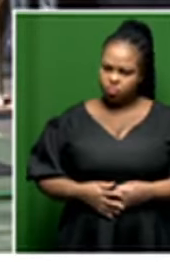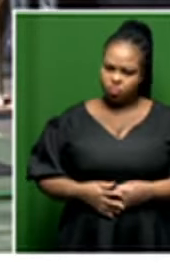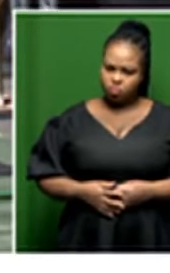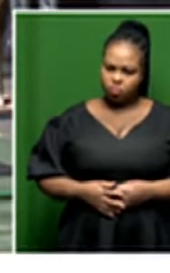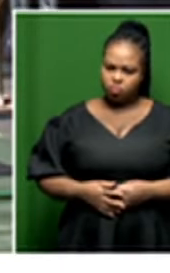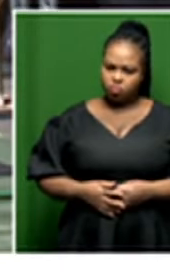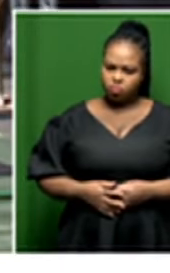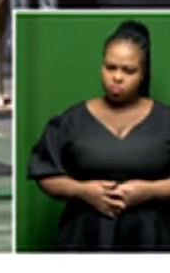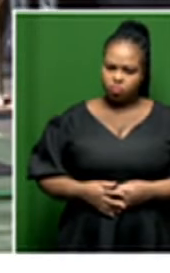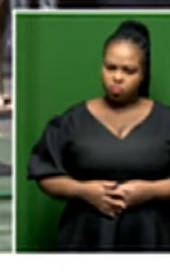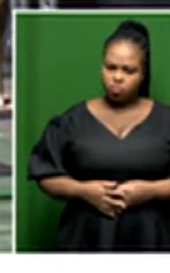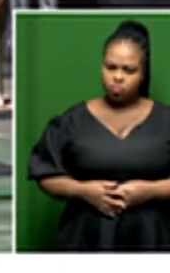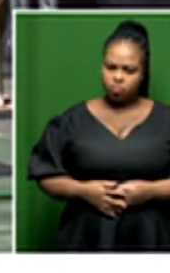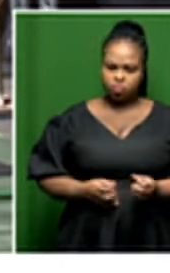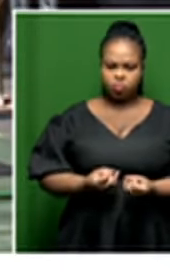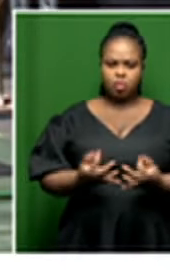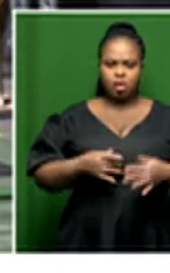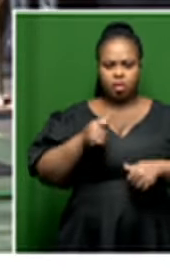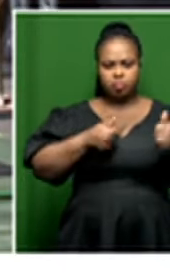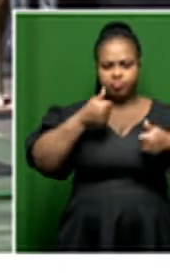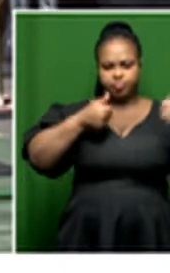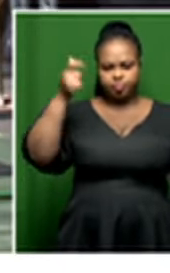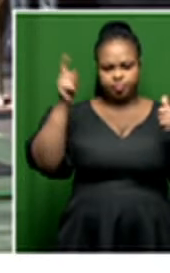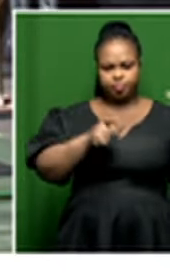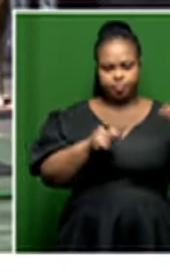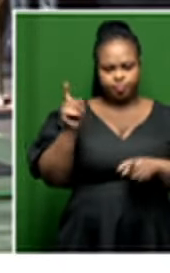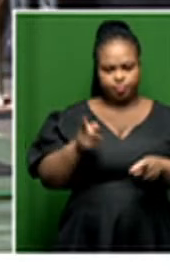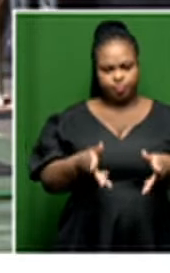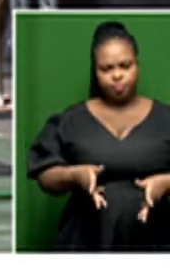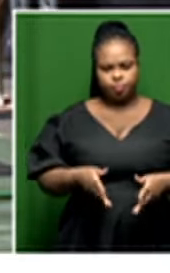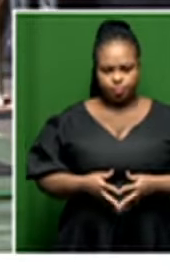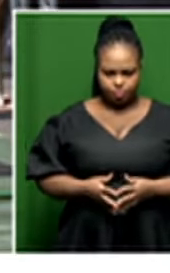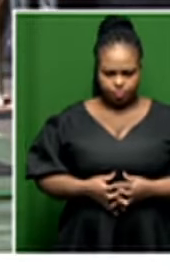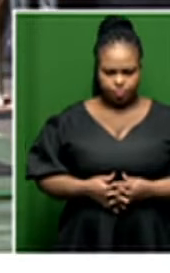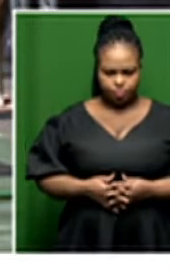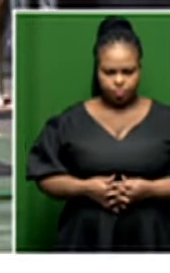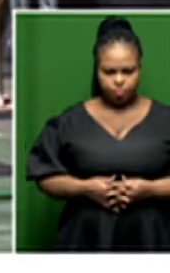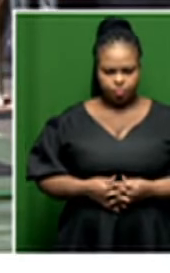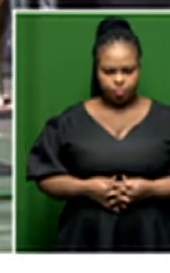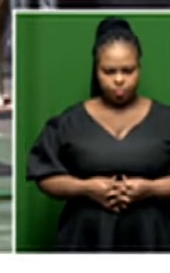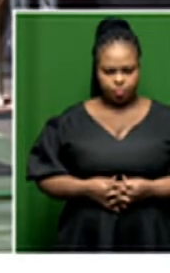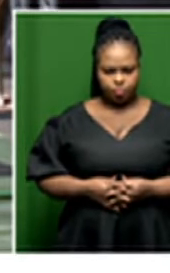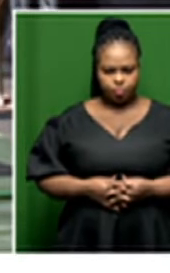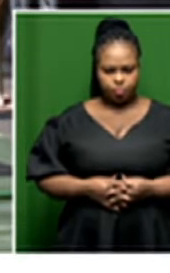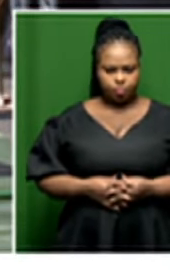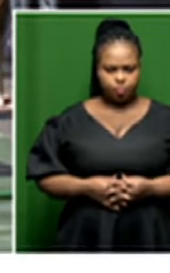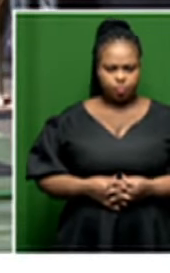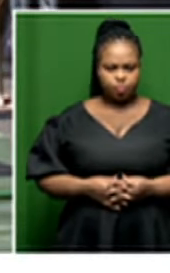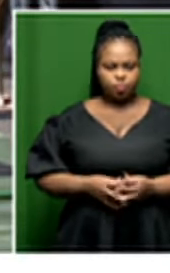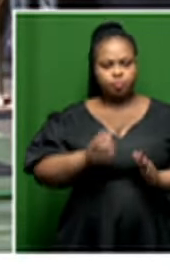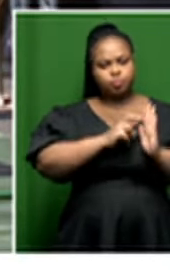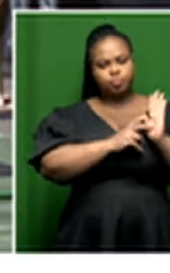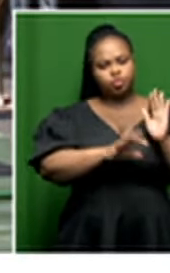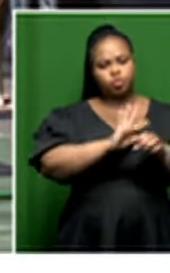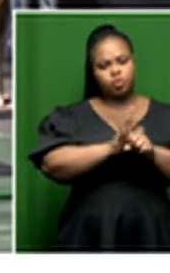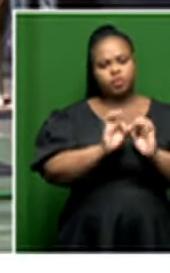in. We've seen several dignitaries arriving also, adhering to strict COVID protocols, and we